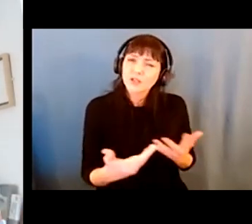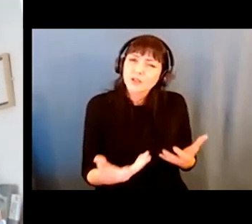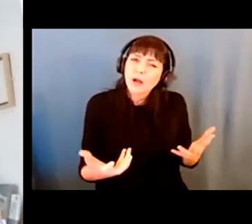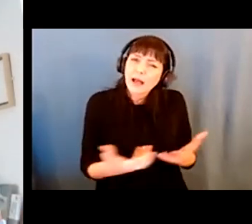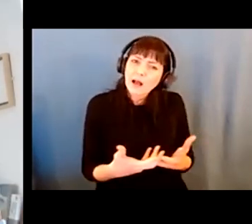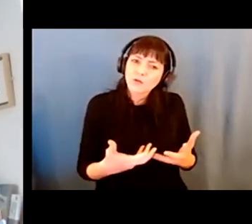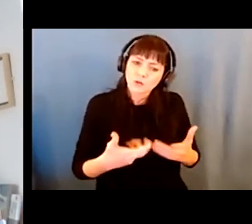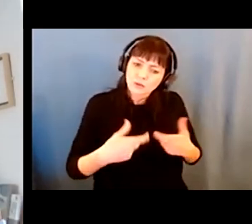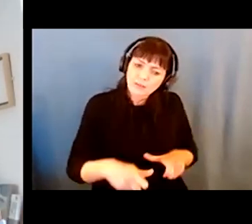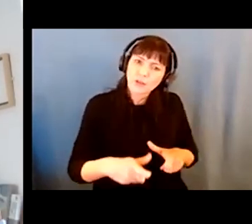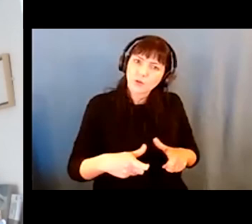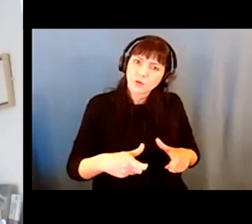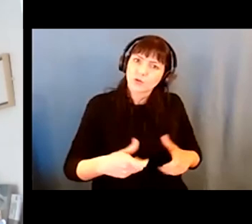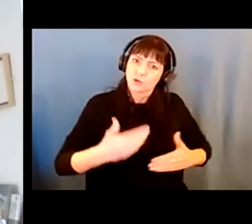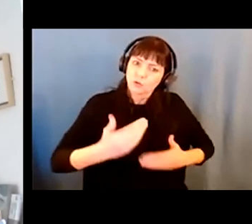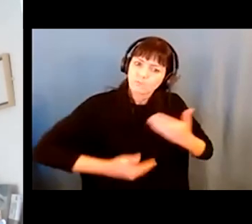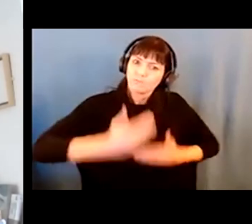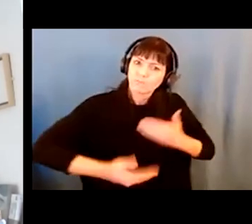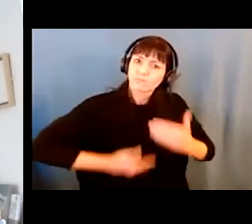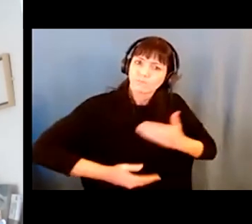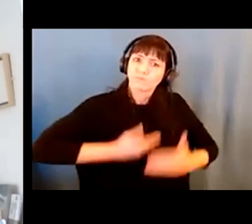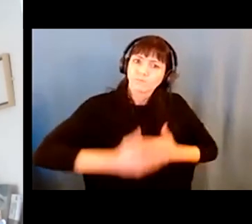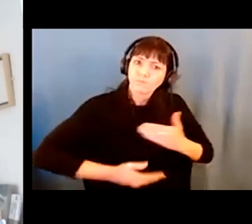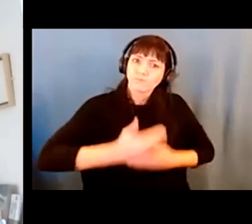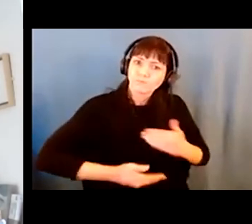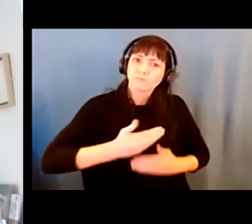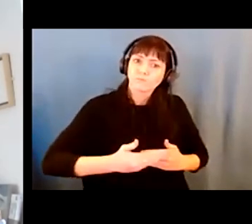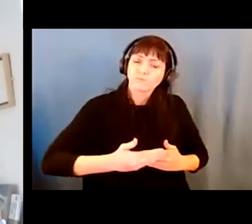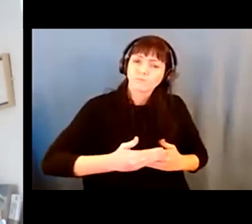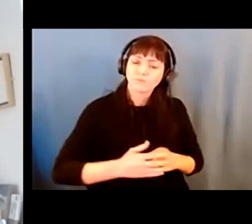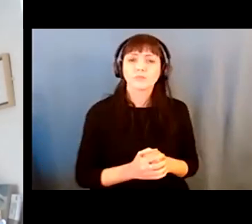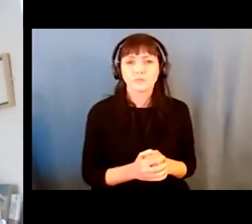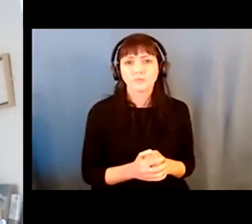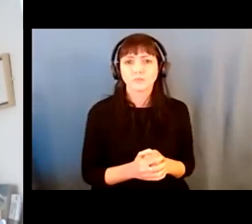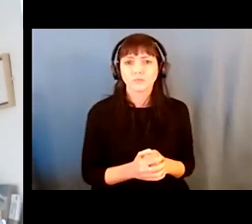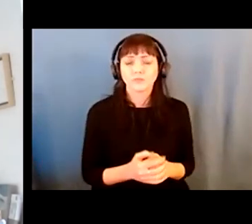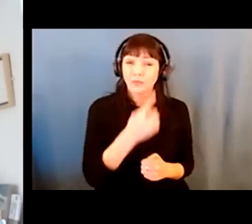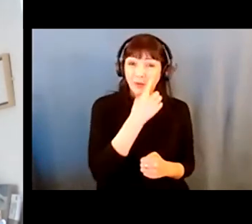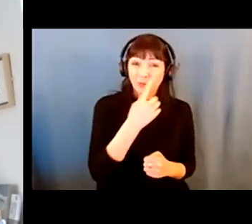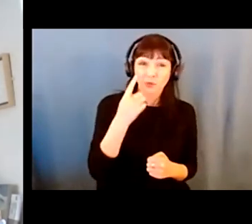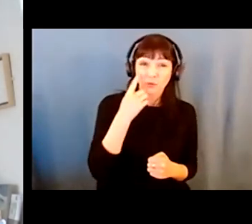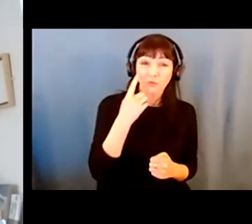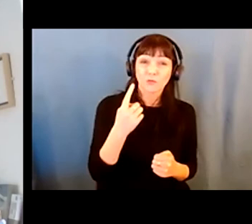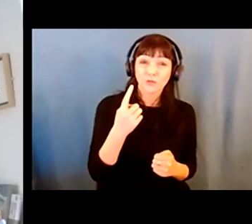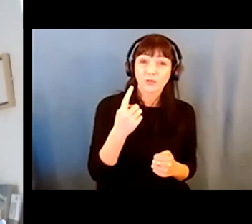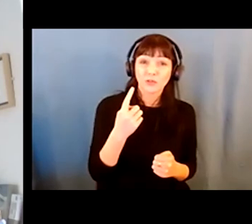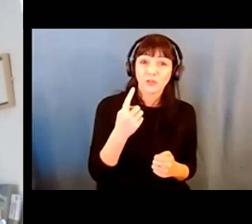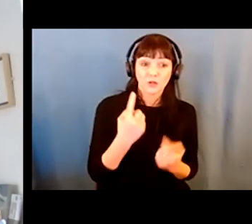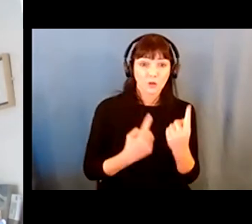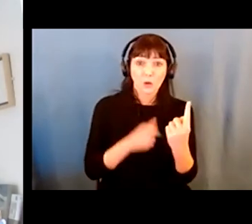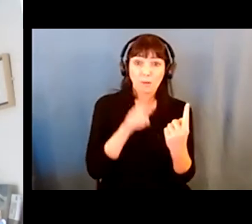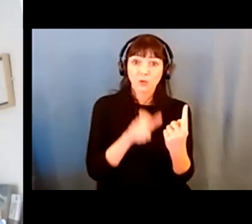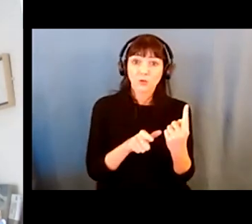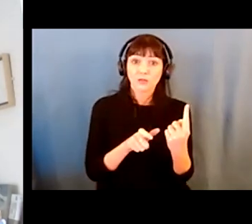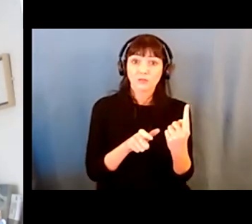momentum going? And I think it does stress the idea that having one champion isn't enough.